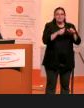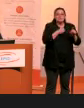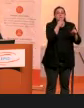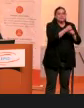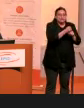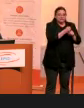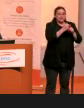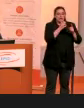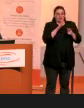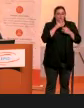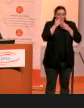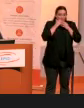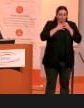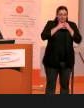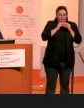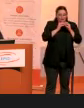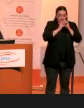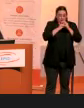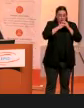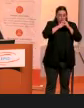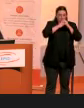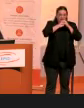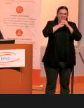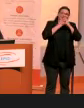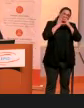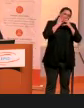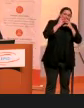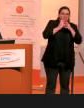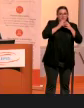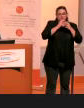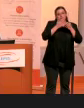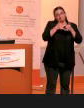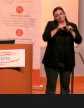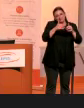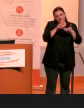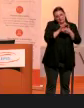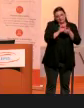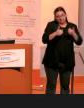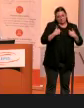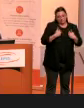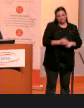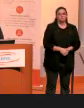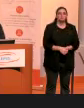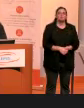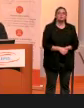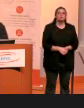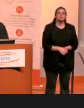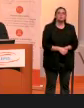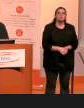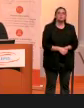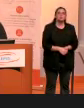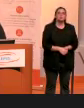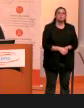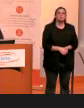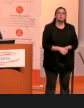some damage to her arteries and caused thickening of the arteries. So one of the things that we